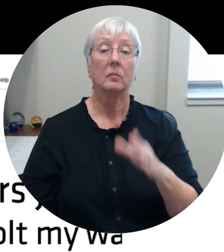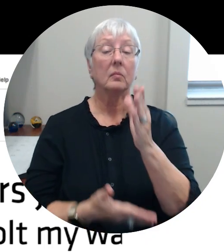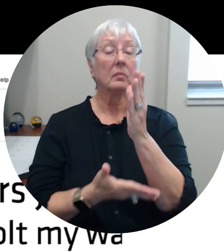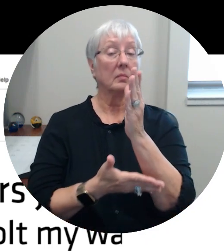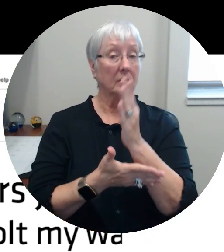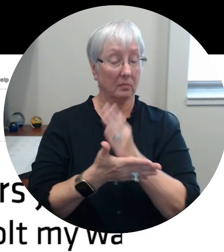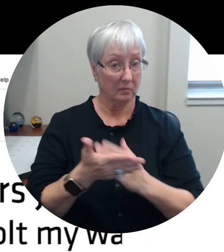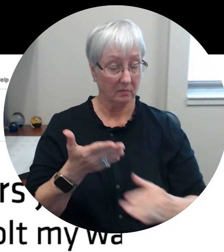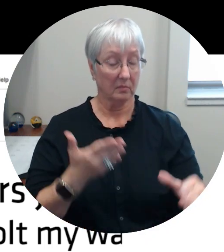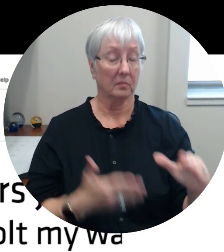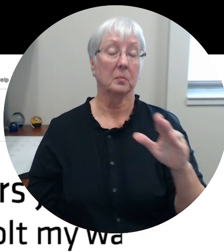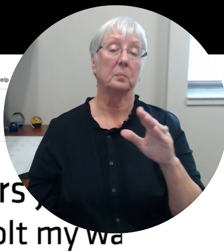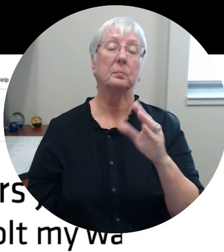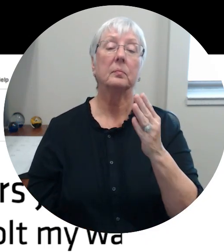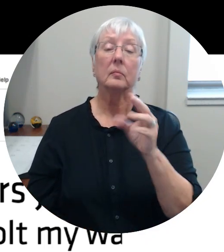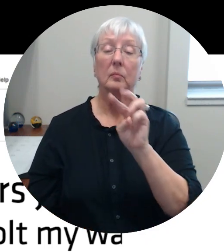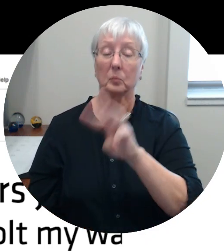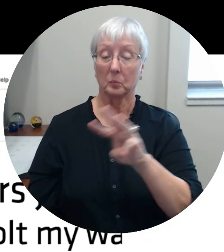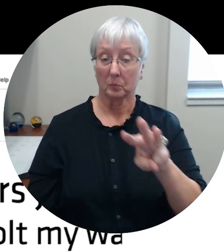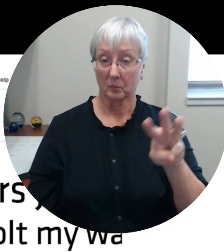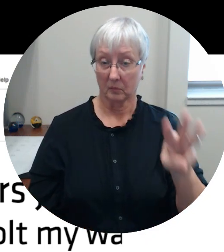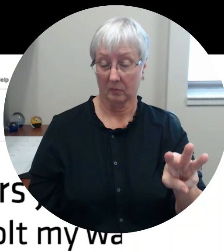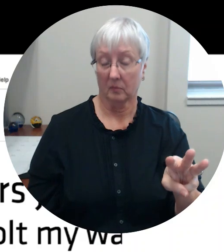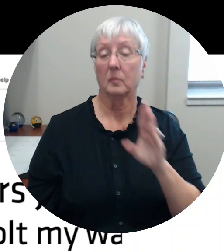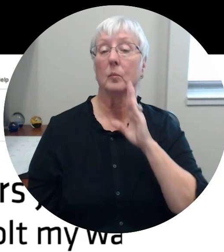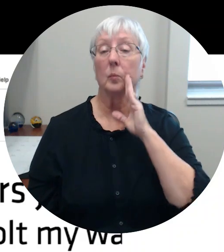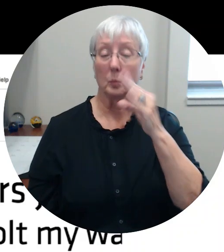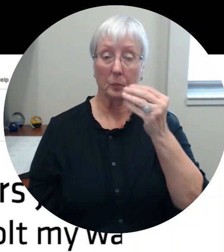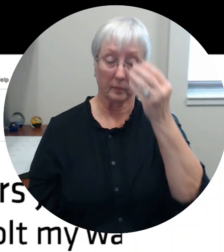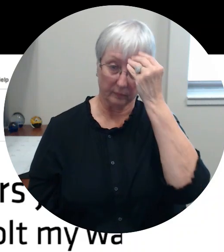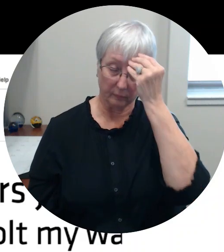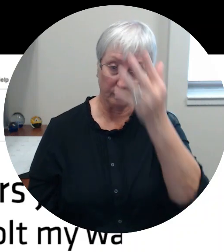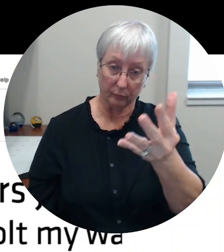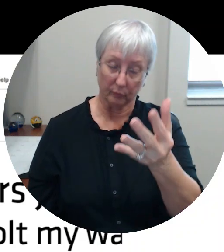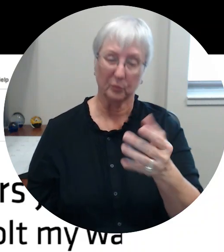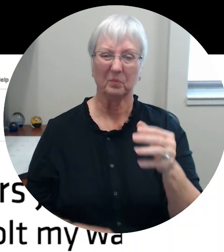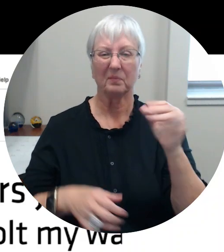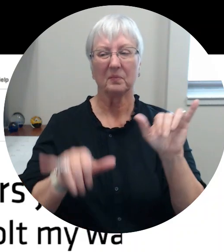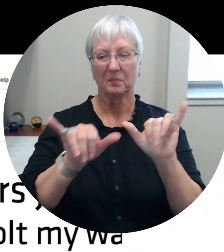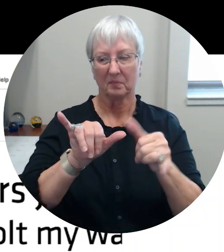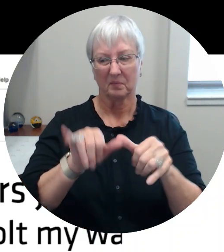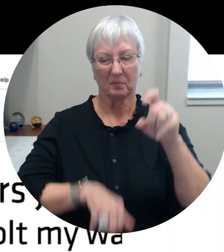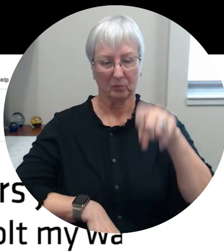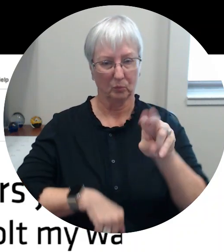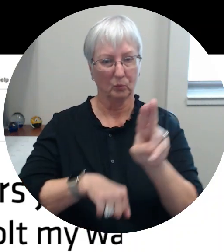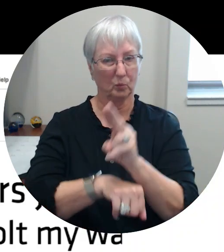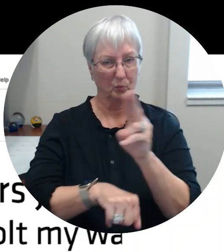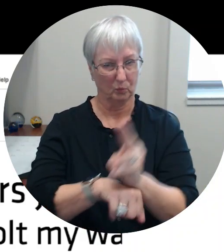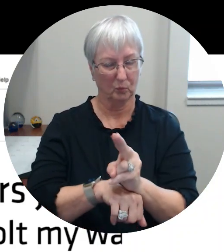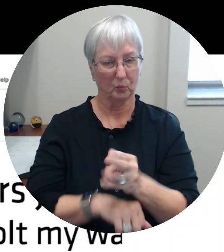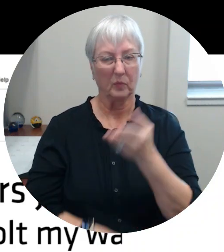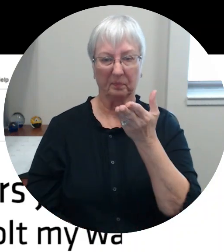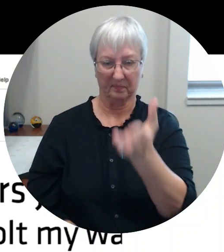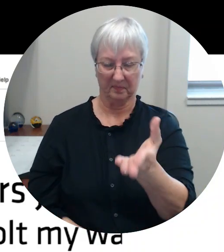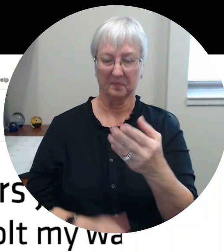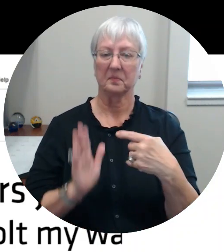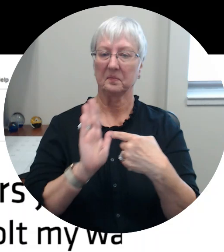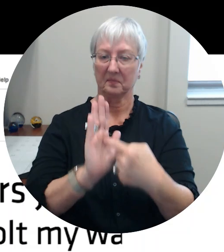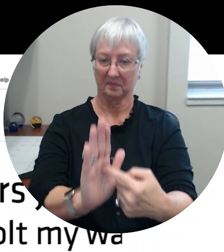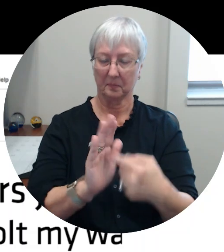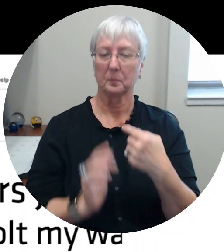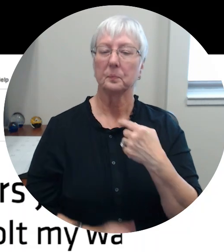at. For example, on this page from the Process Type Foundry, they say that this font should really only be used at sizes greater than 14